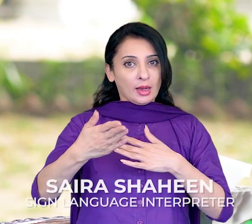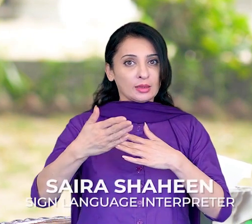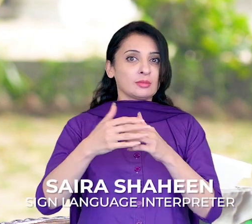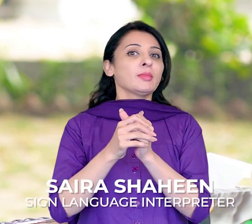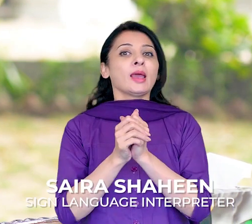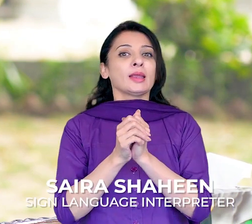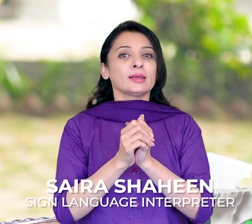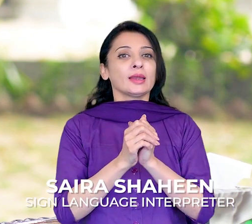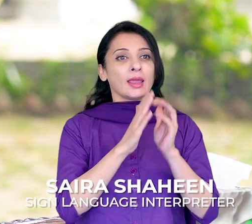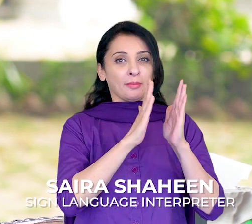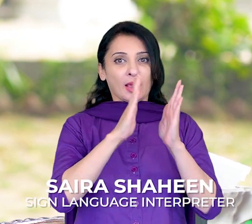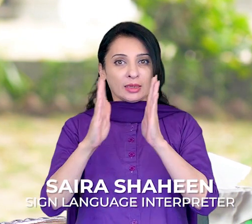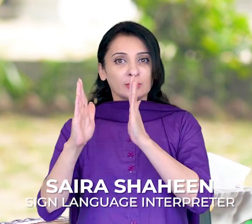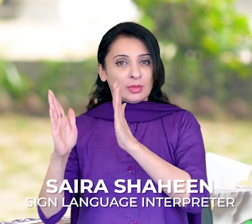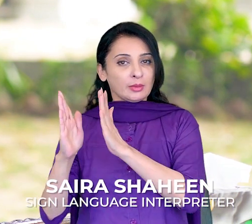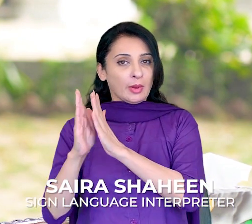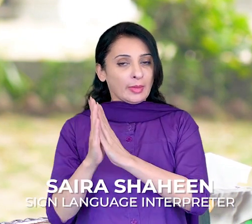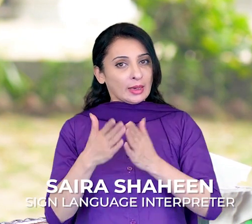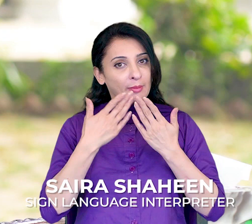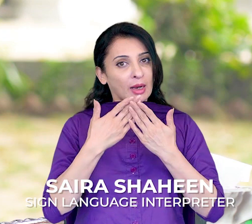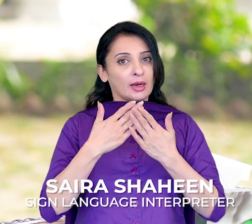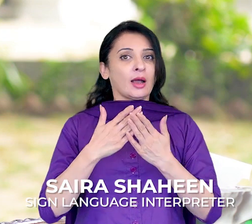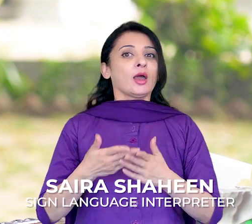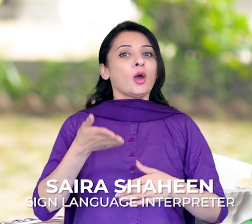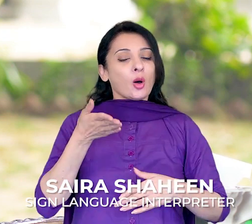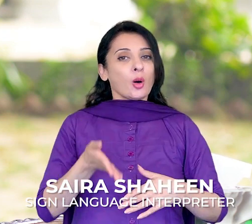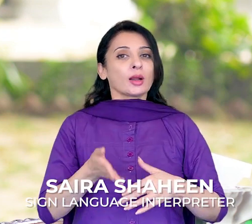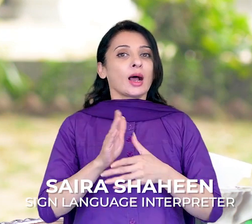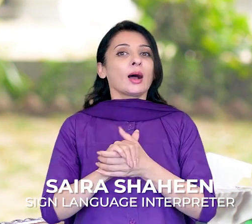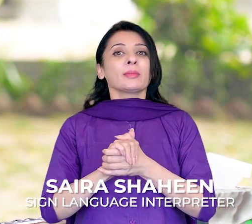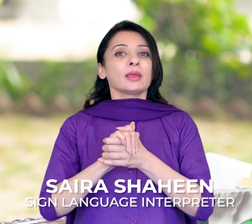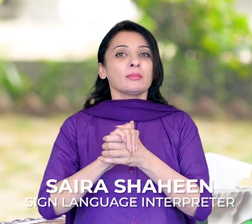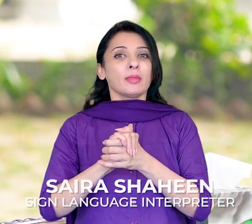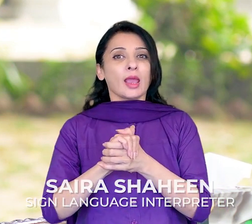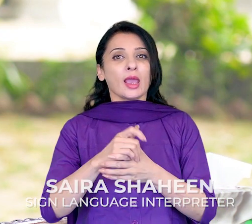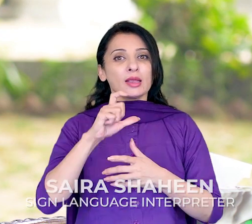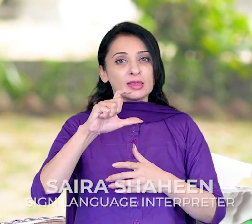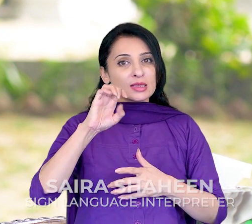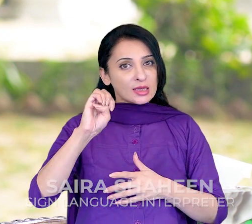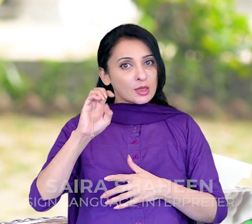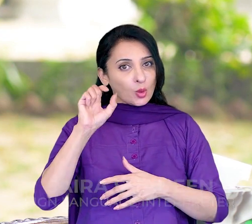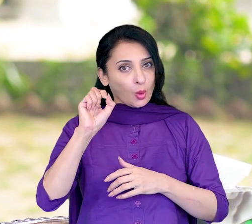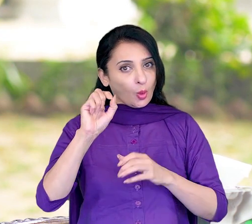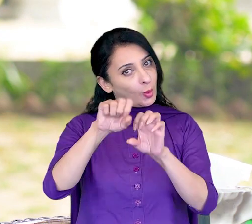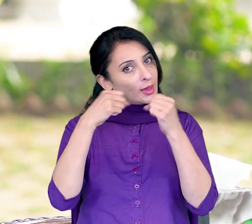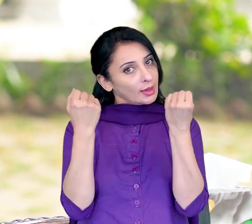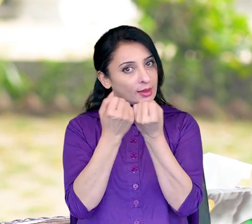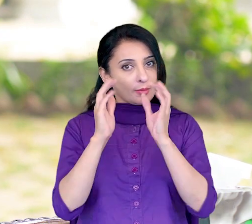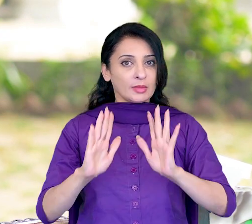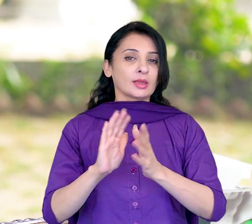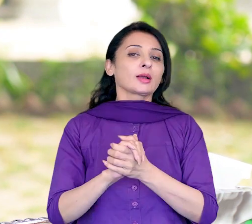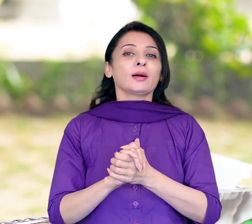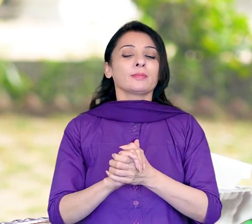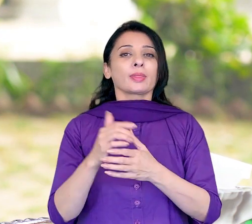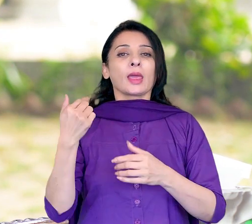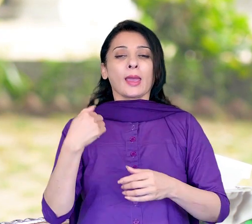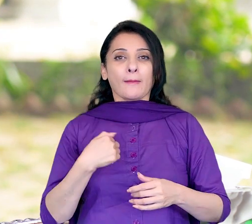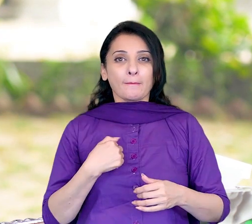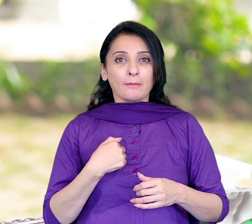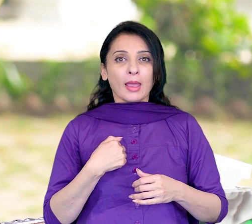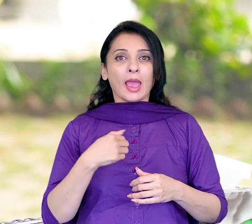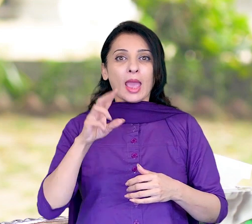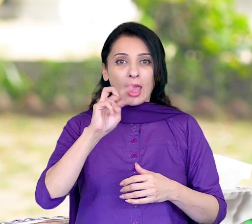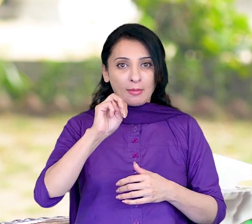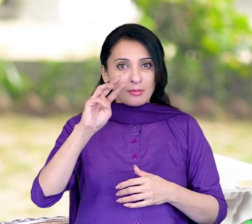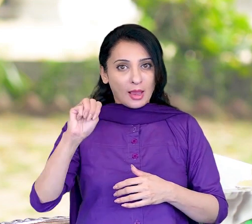I have been working as a healthcare consultant, currently employed as a CEO of a multinational healthcare technology company. I would like to